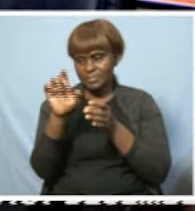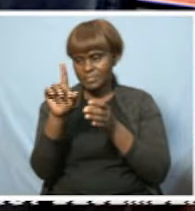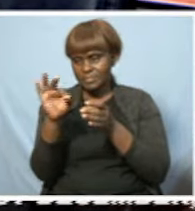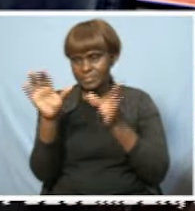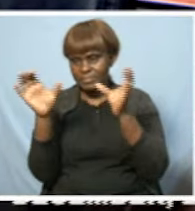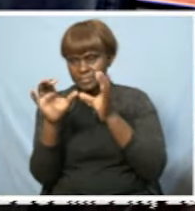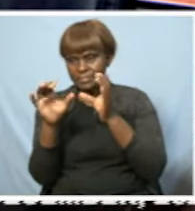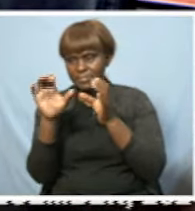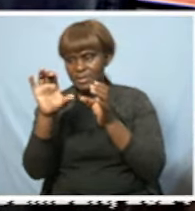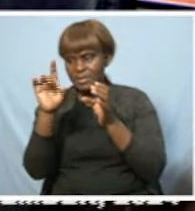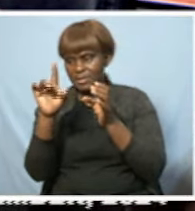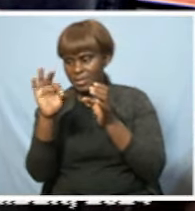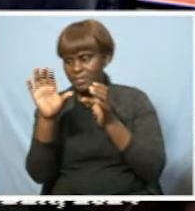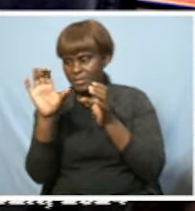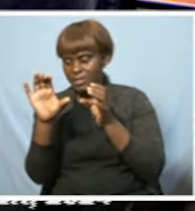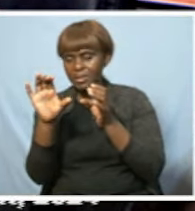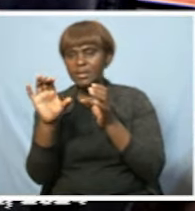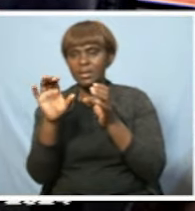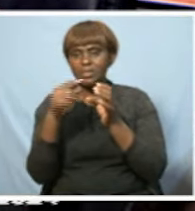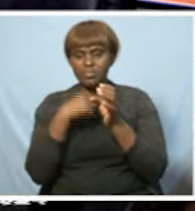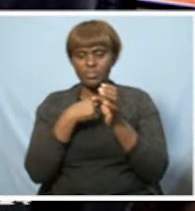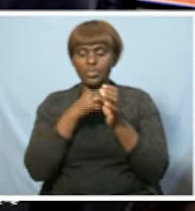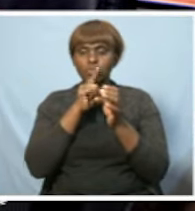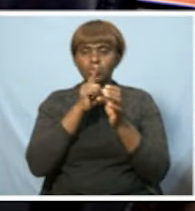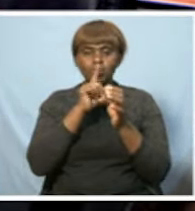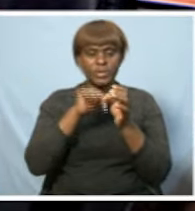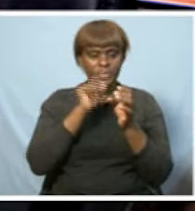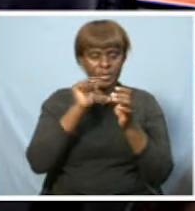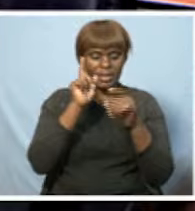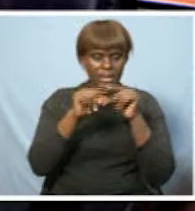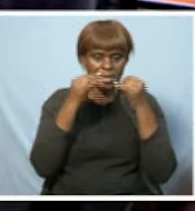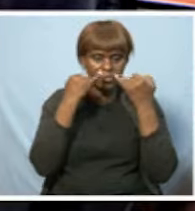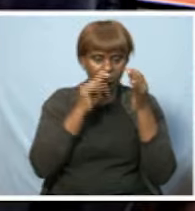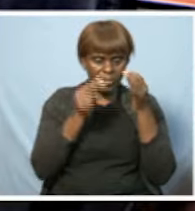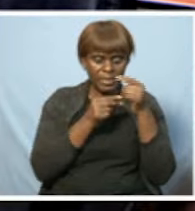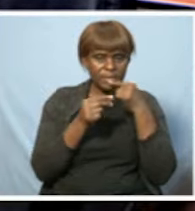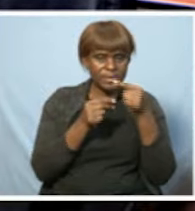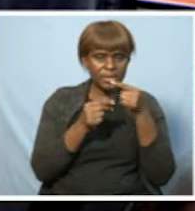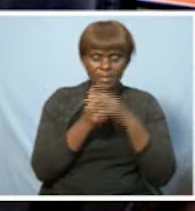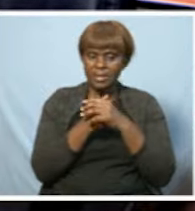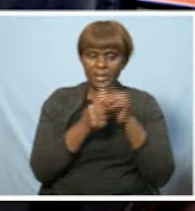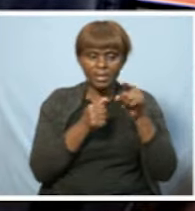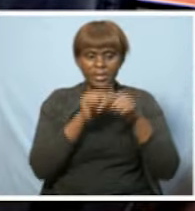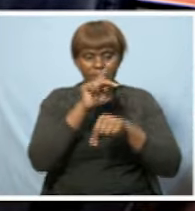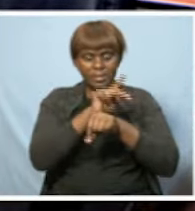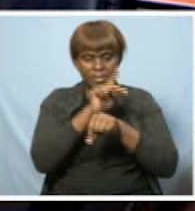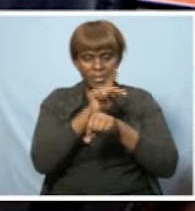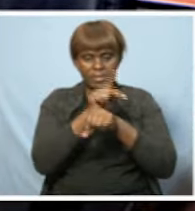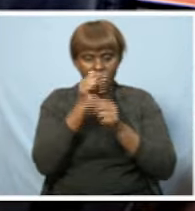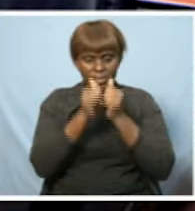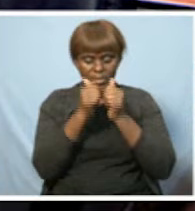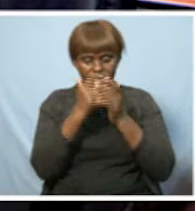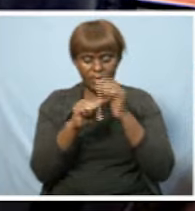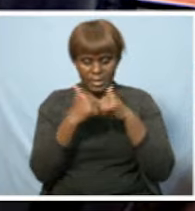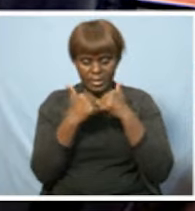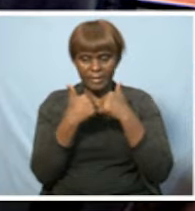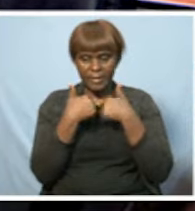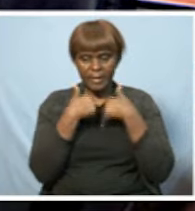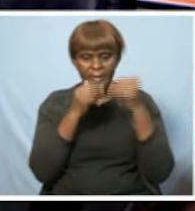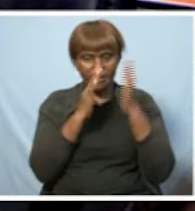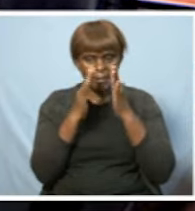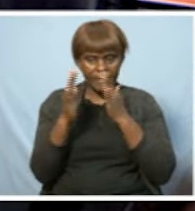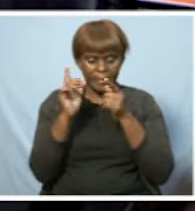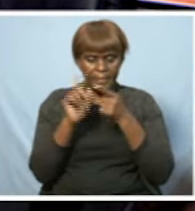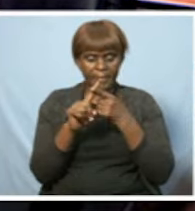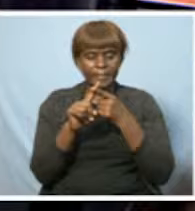committee, I'm very certain, Chair, that they cannot tell us to say the projects that we projected to